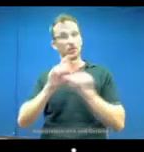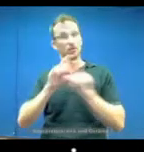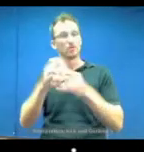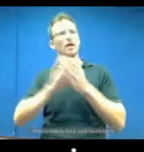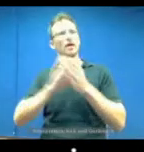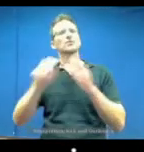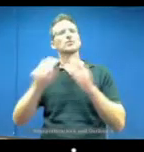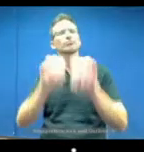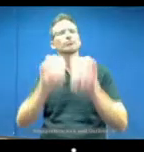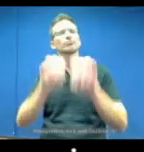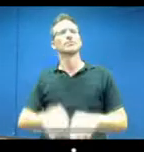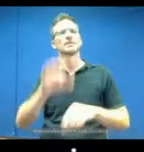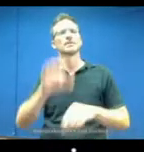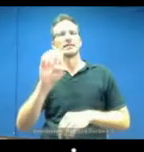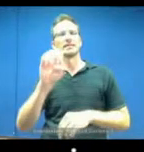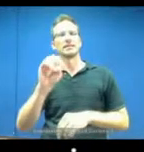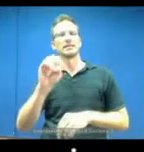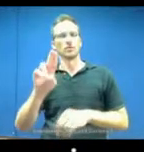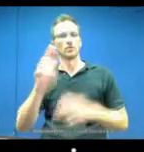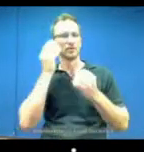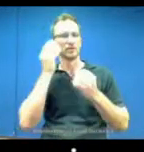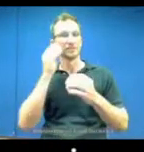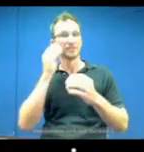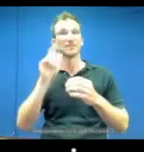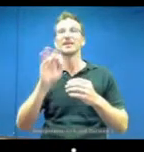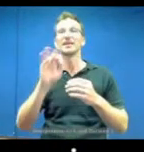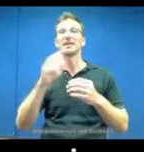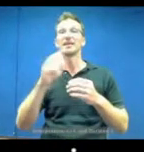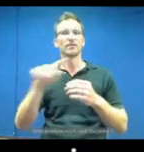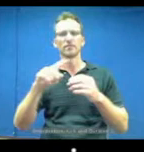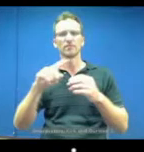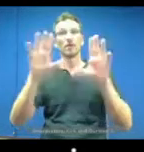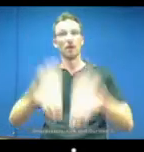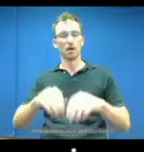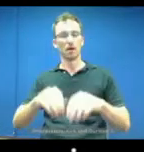populate, please email me at Carolyn,